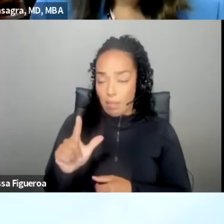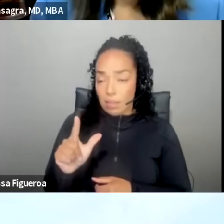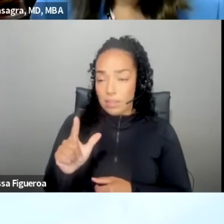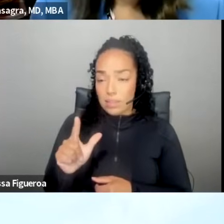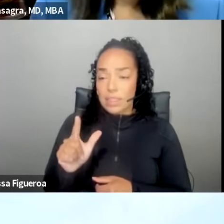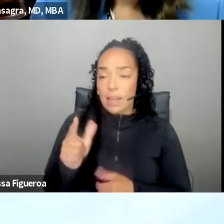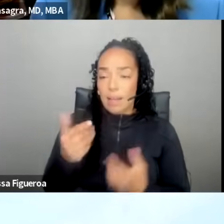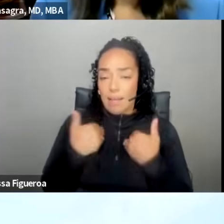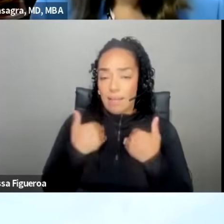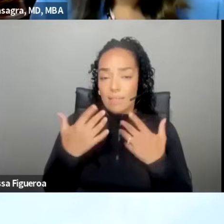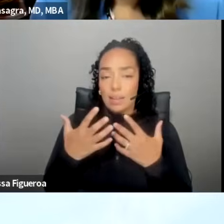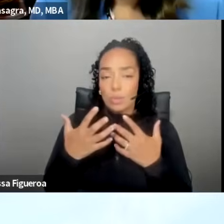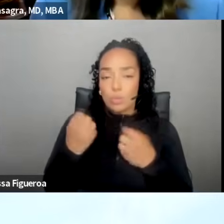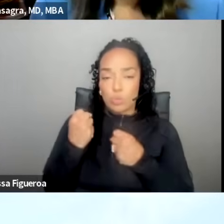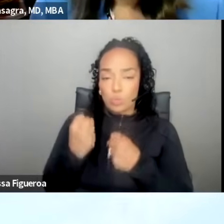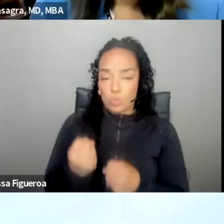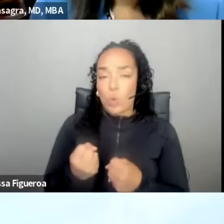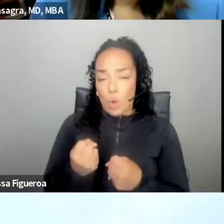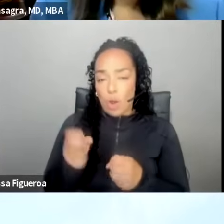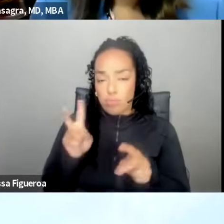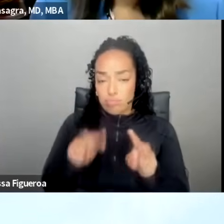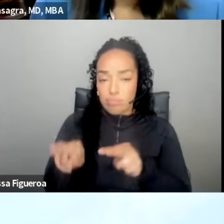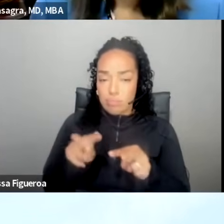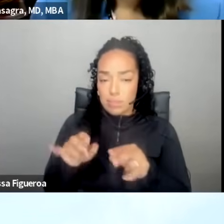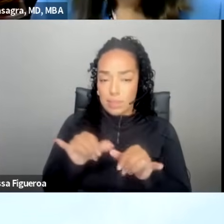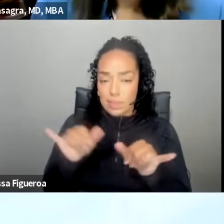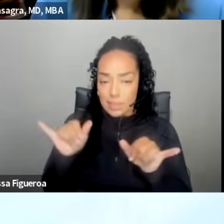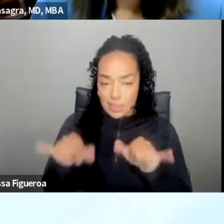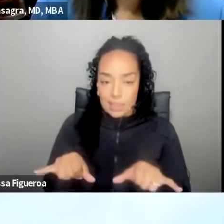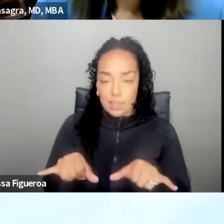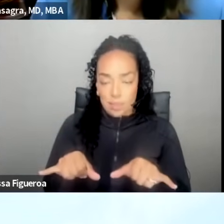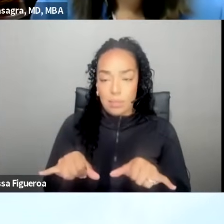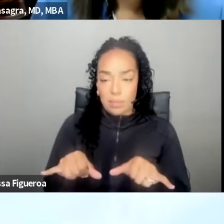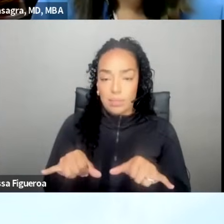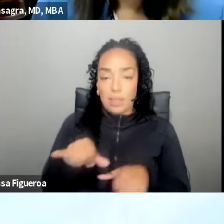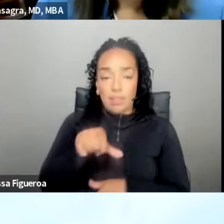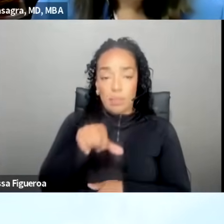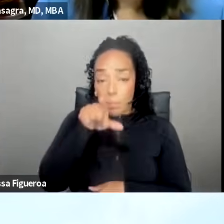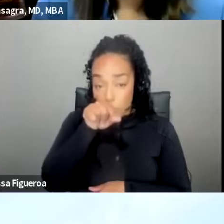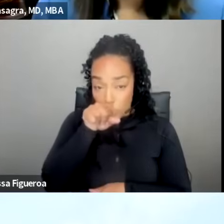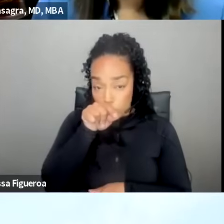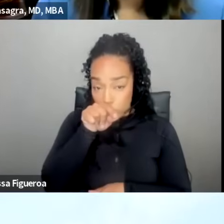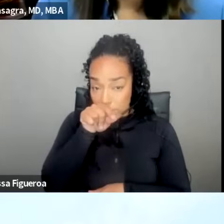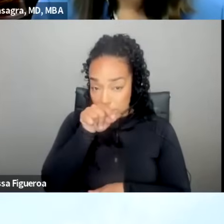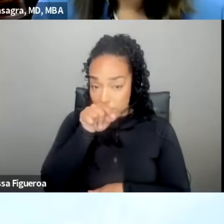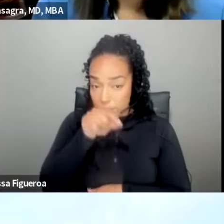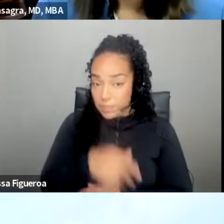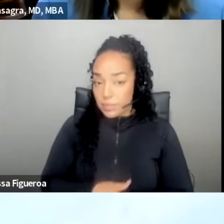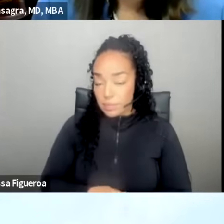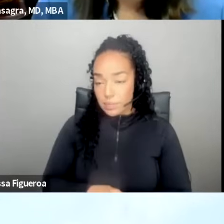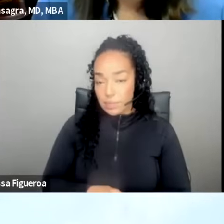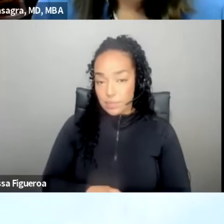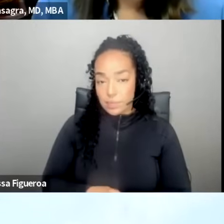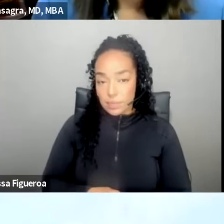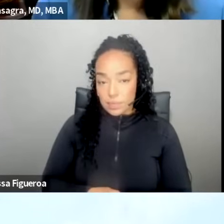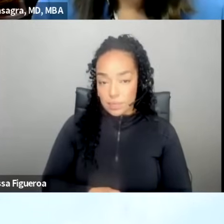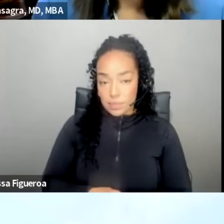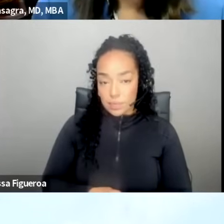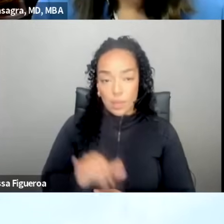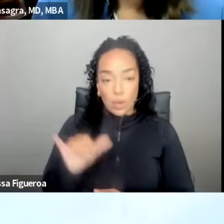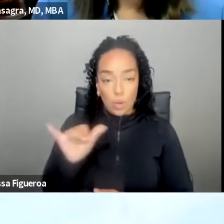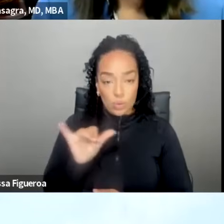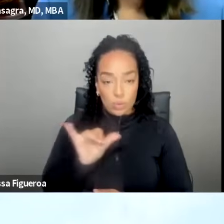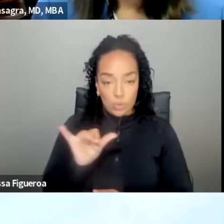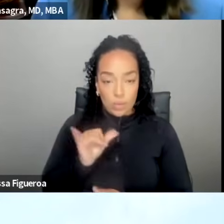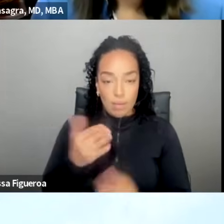a very strong surveillance system in poultry. We also have a